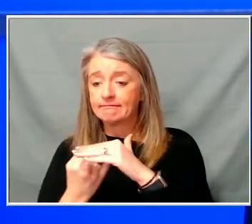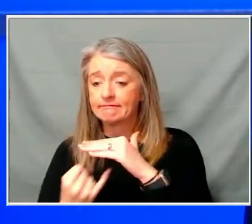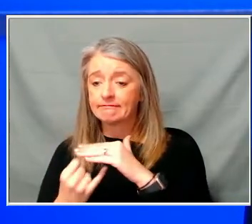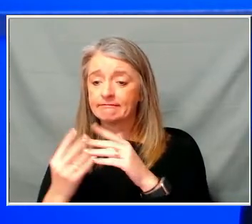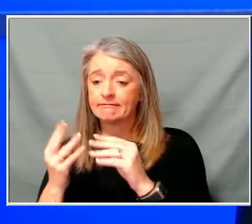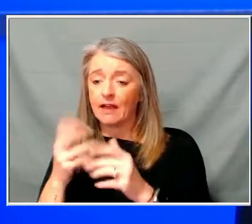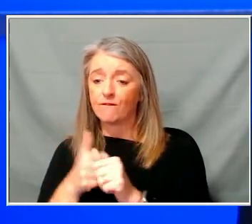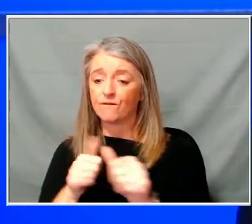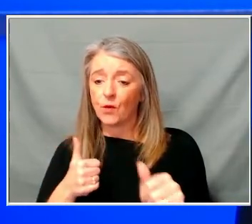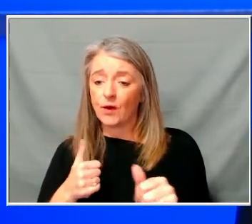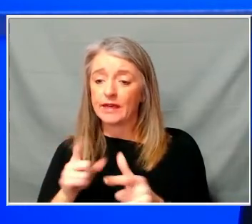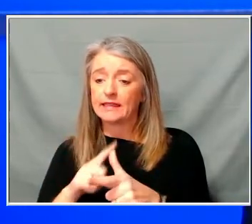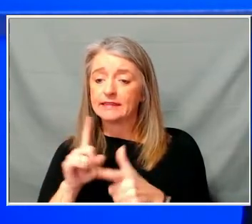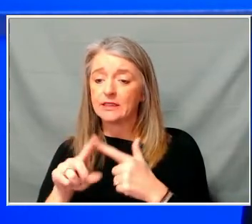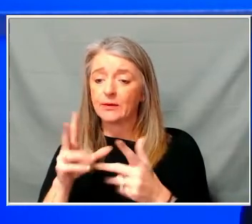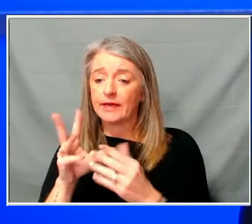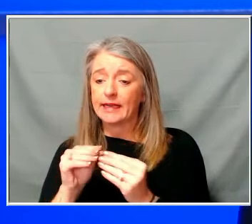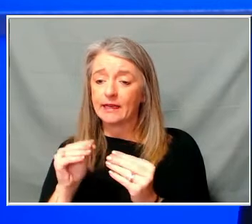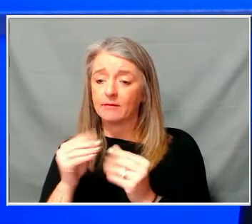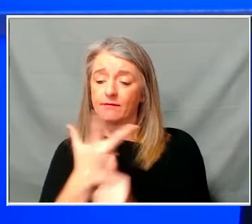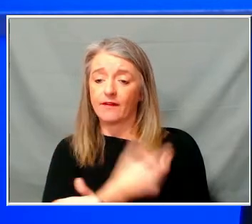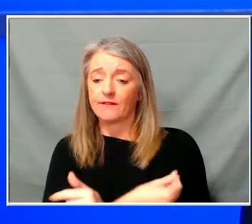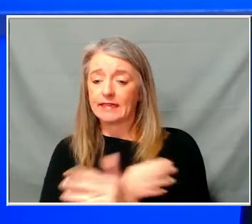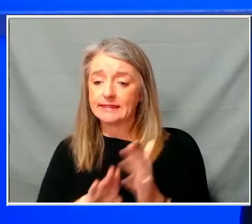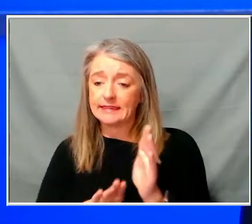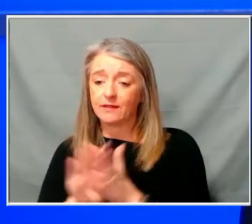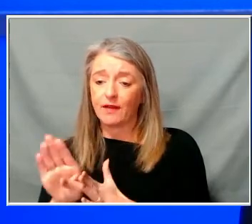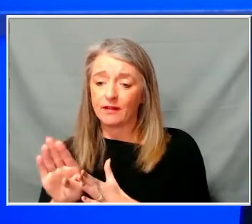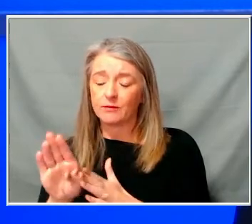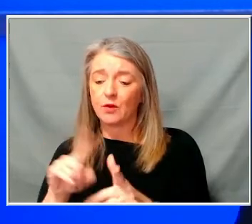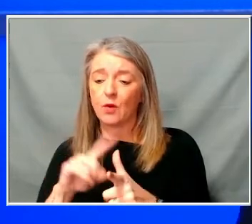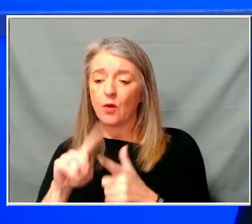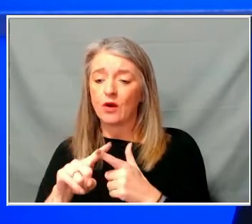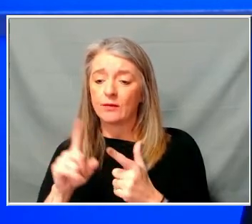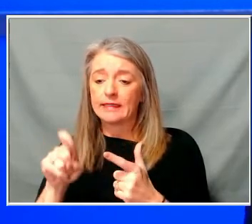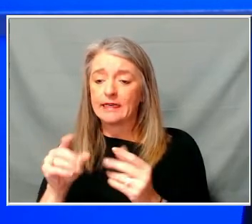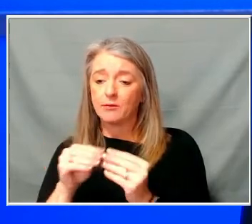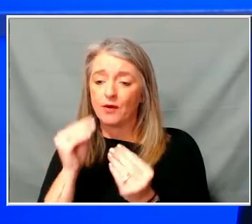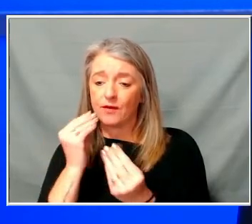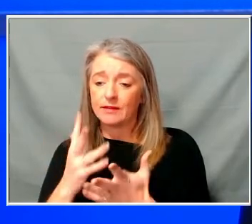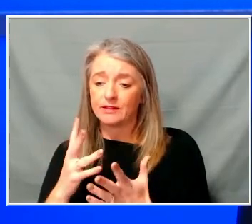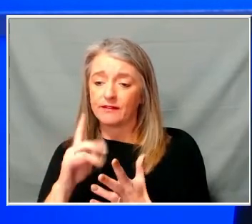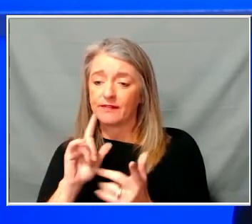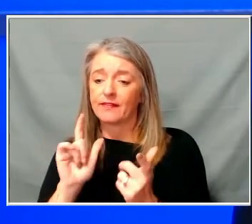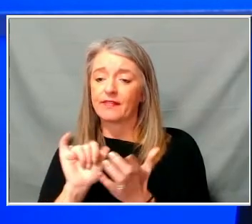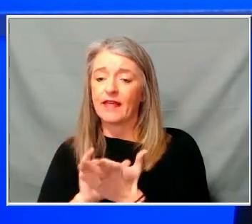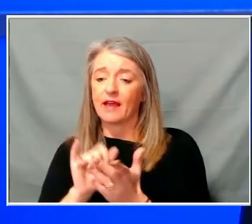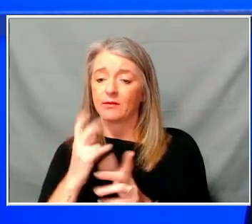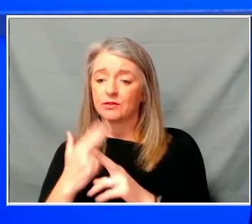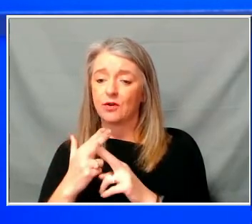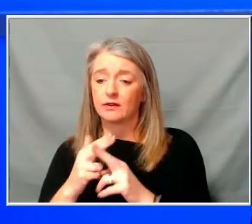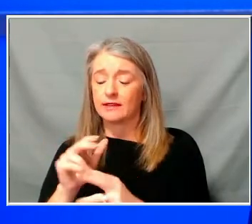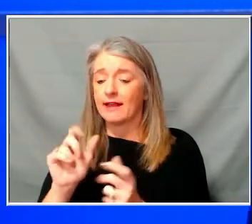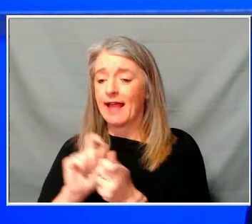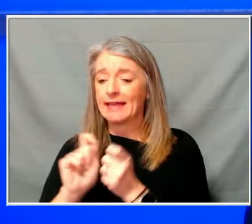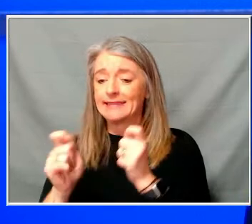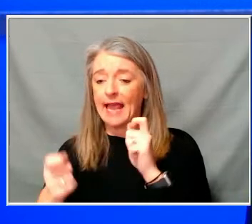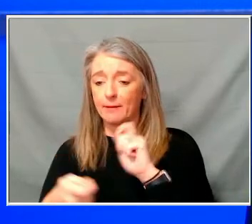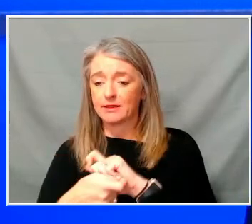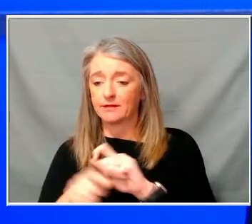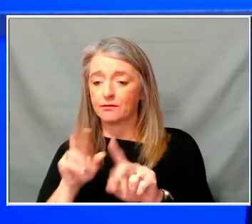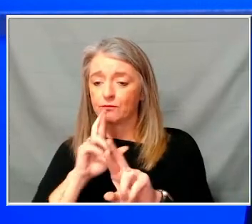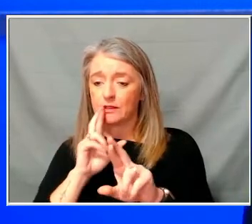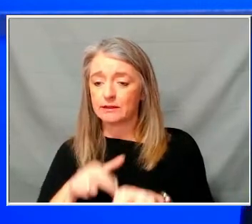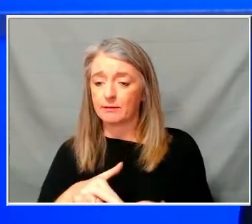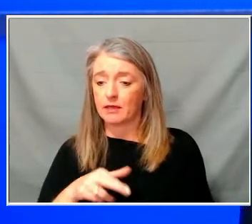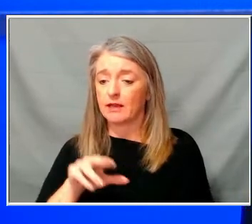information or until a vaccine could be developed, that was an adaptive response. Maladaptive is